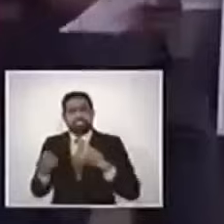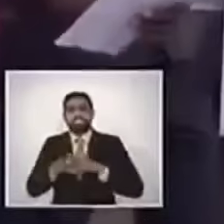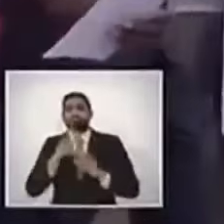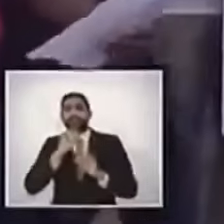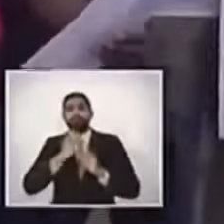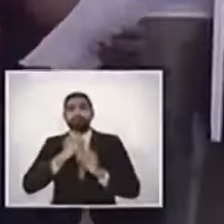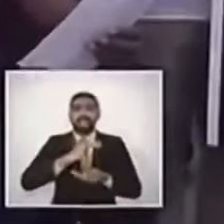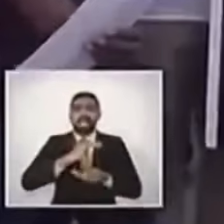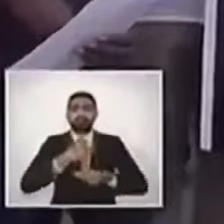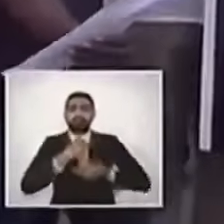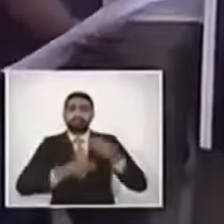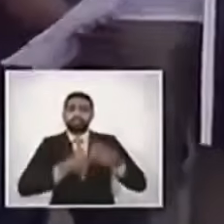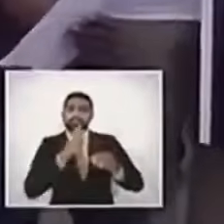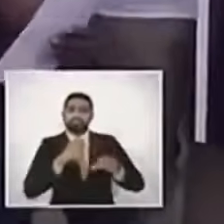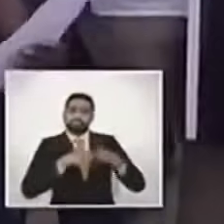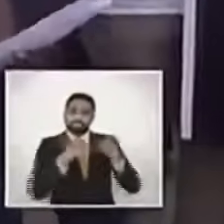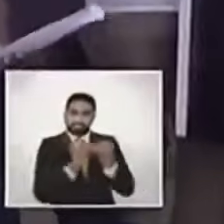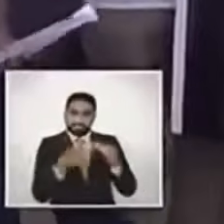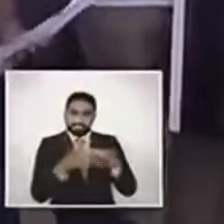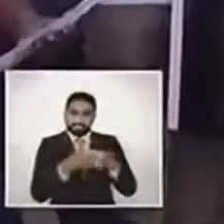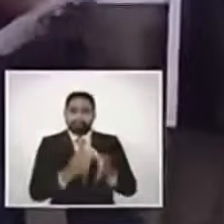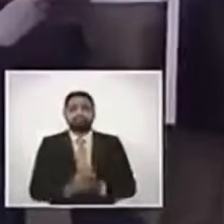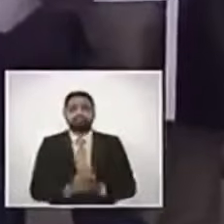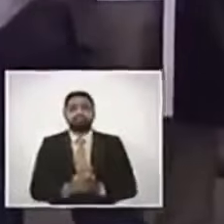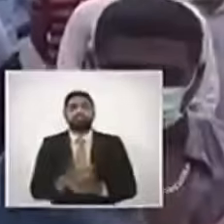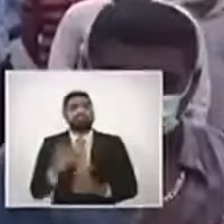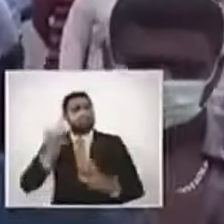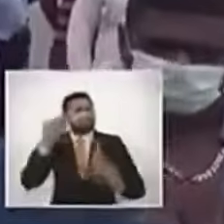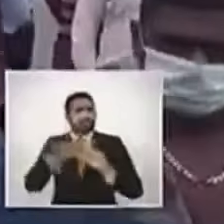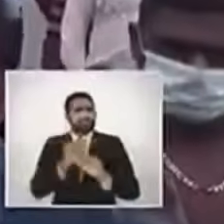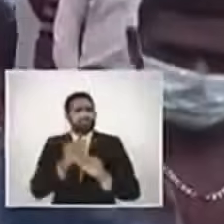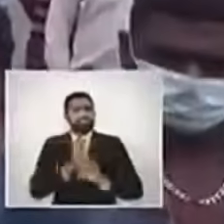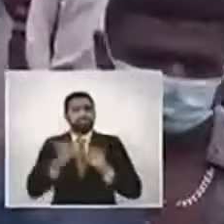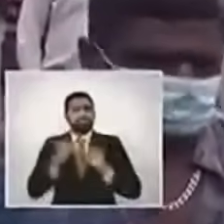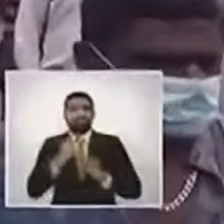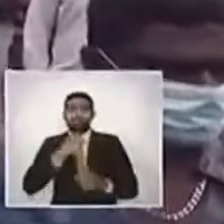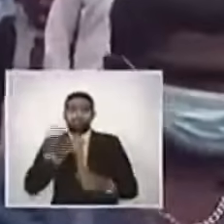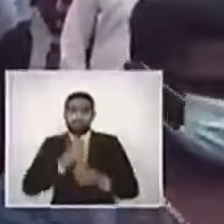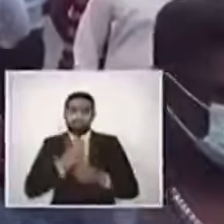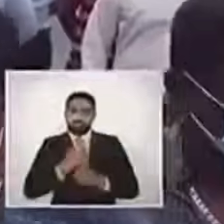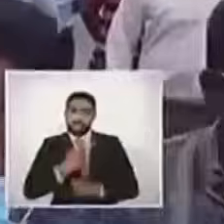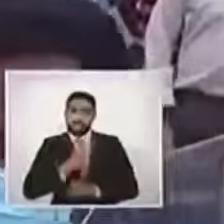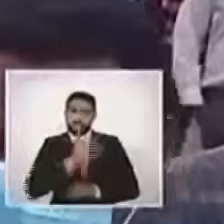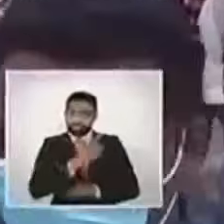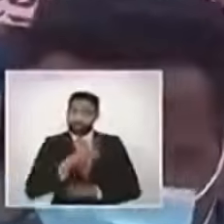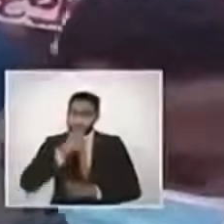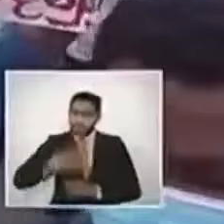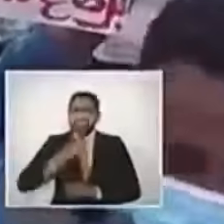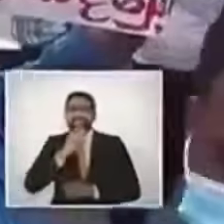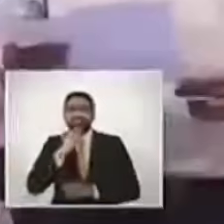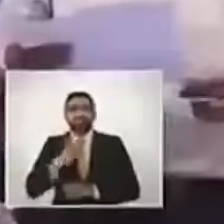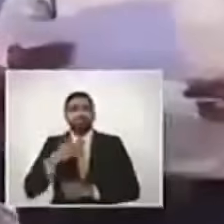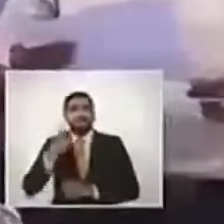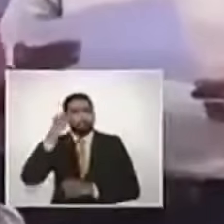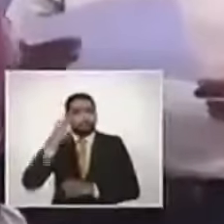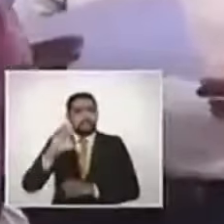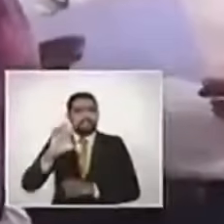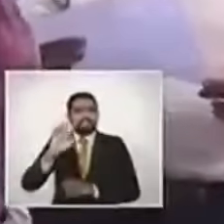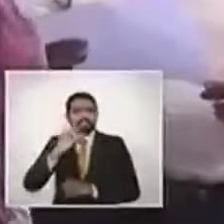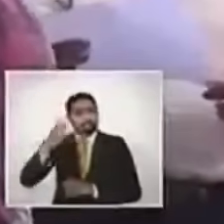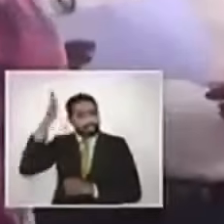The protesters demanded the government to bring down the necessary amount of crude oil to start operations at the oil refinery once again.